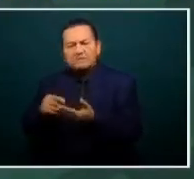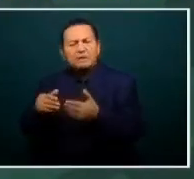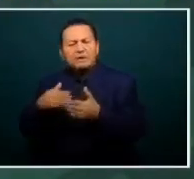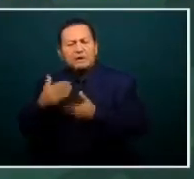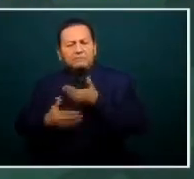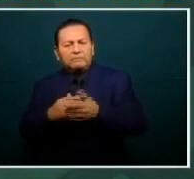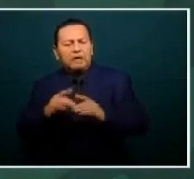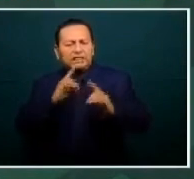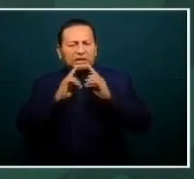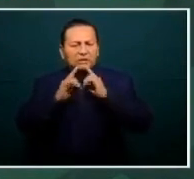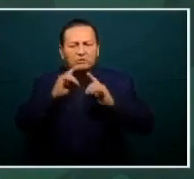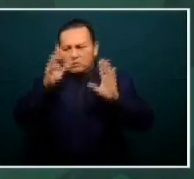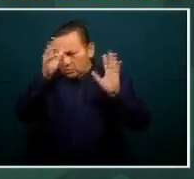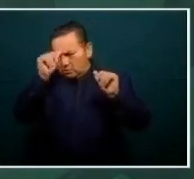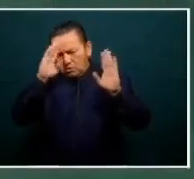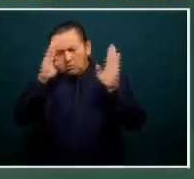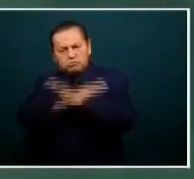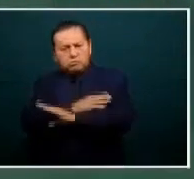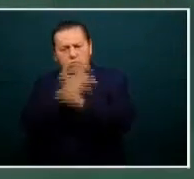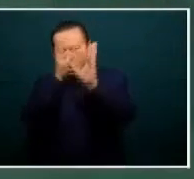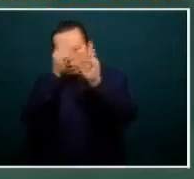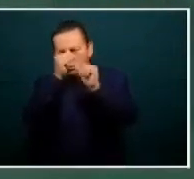necessary,